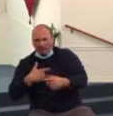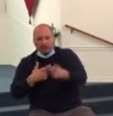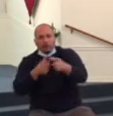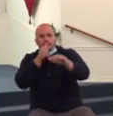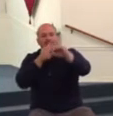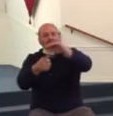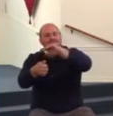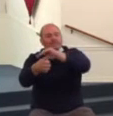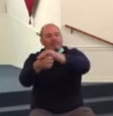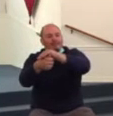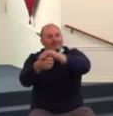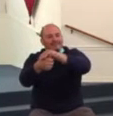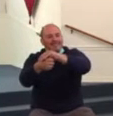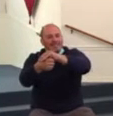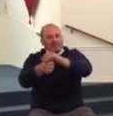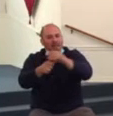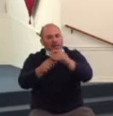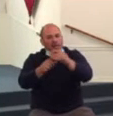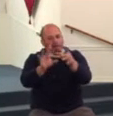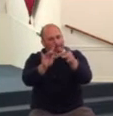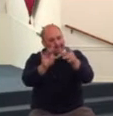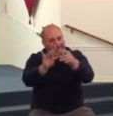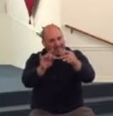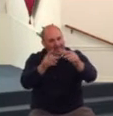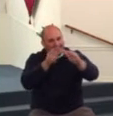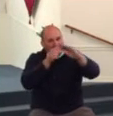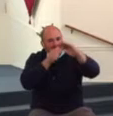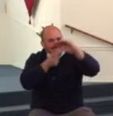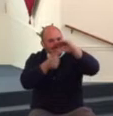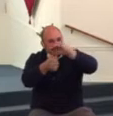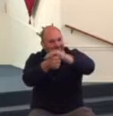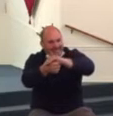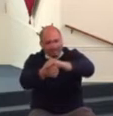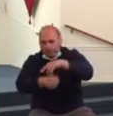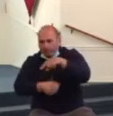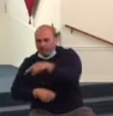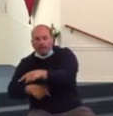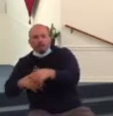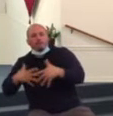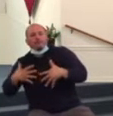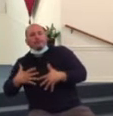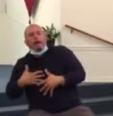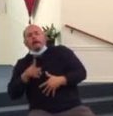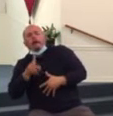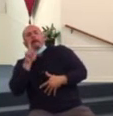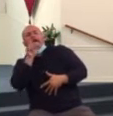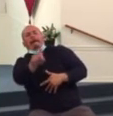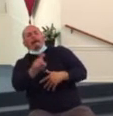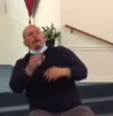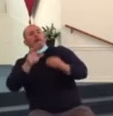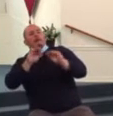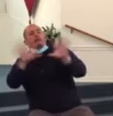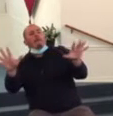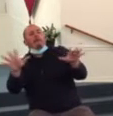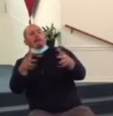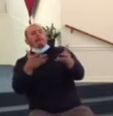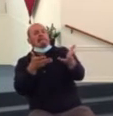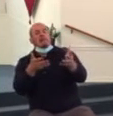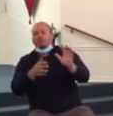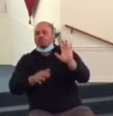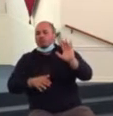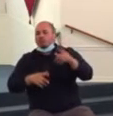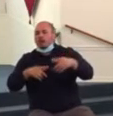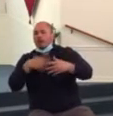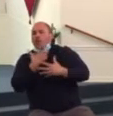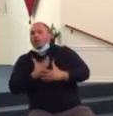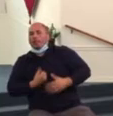it. An argument started among the disciples as to which of them would be the greatest. Jesus, knowing